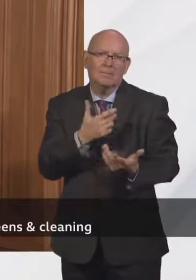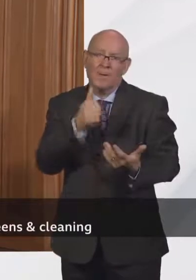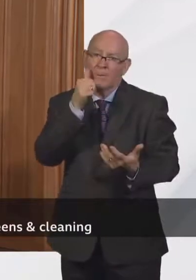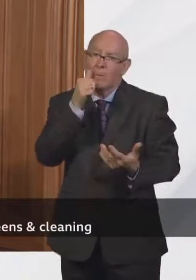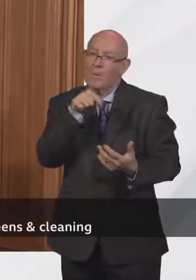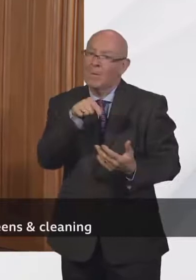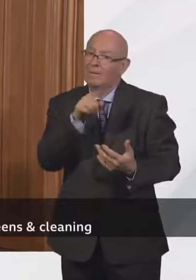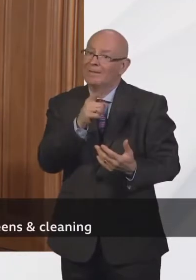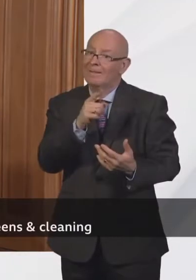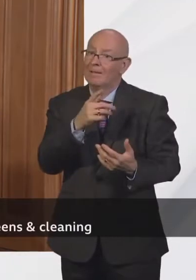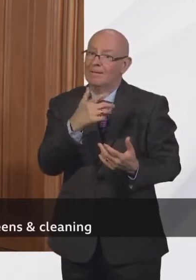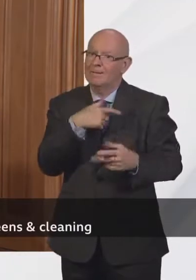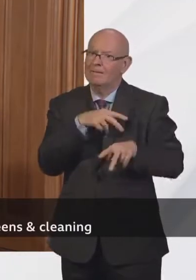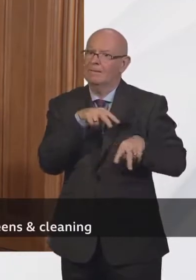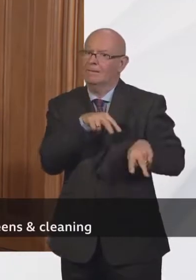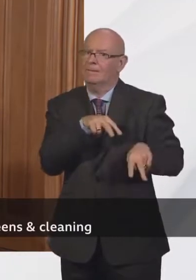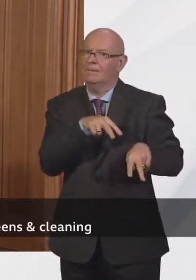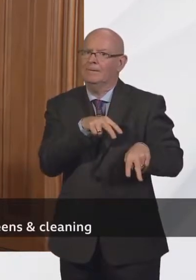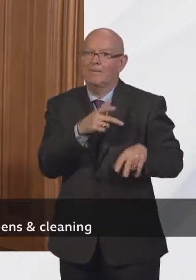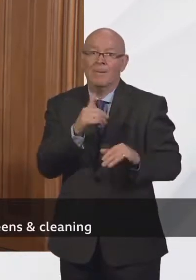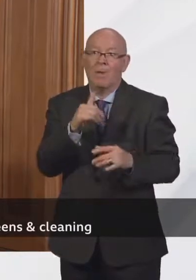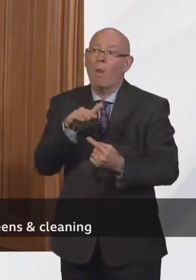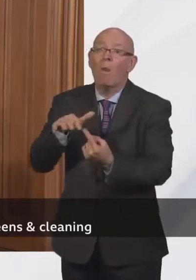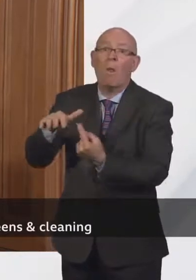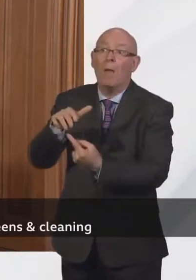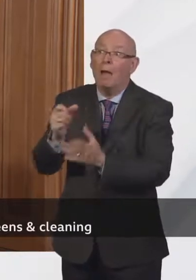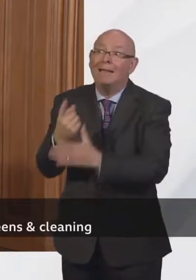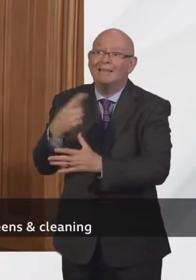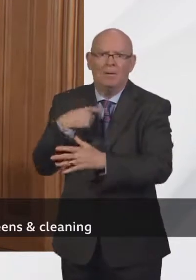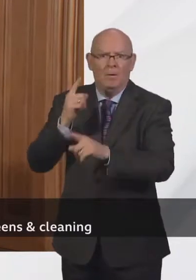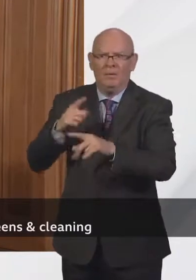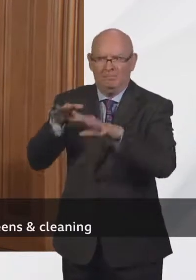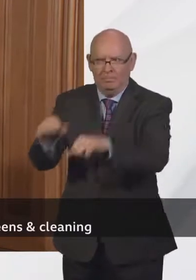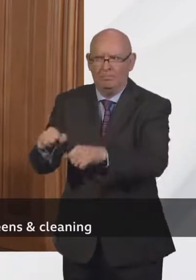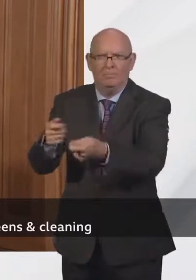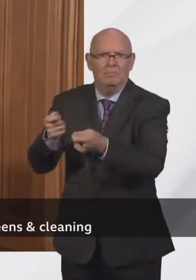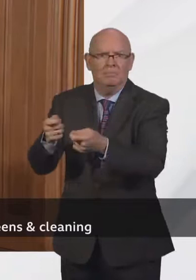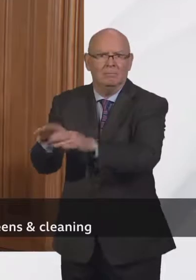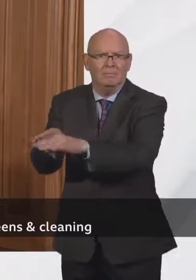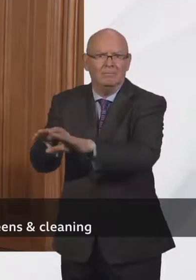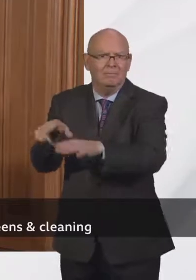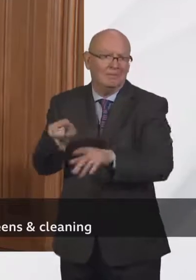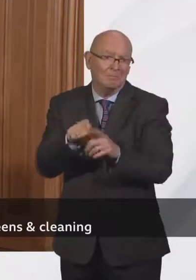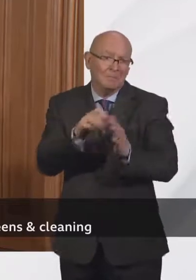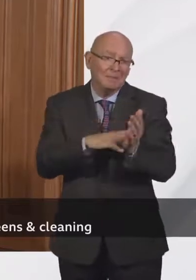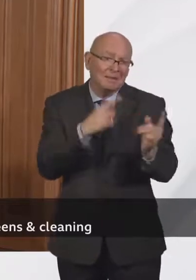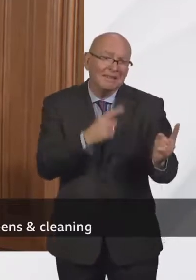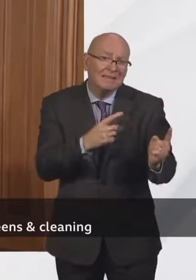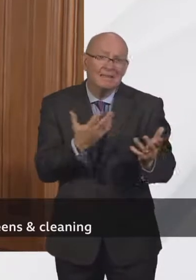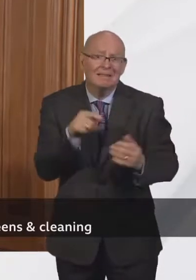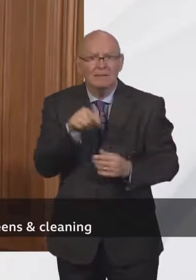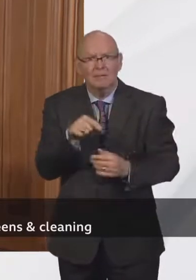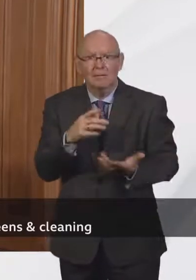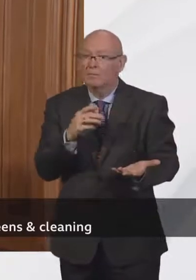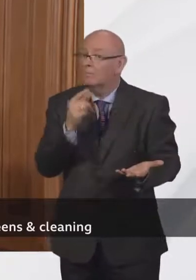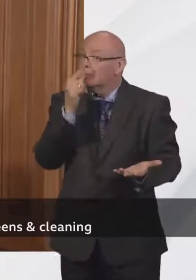I think that this is a reasonable balance of risk. It is not risk-free. Absolutely not risk-free. Nobody thinks it is. And